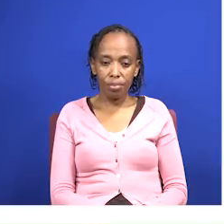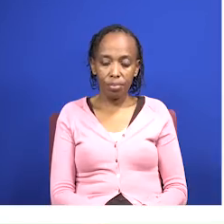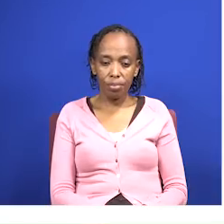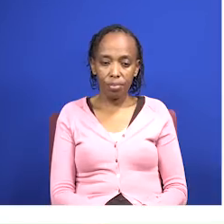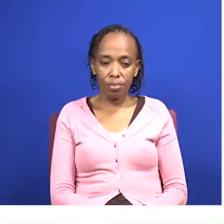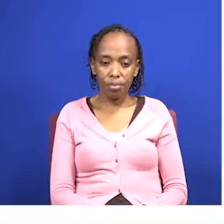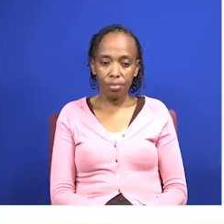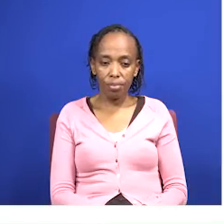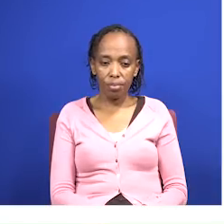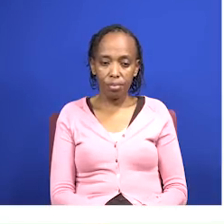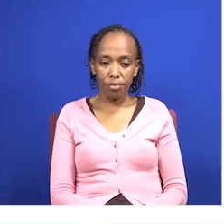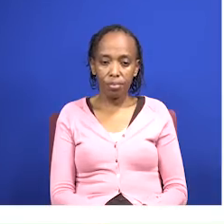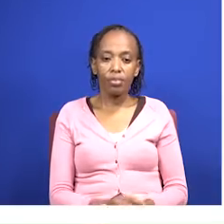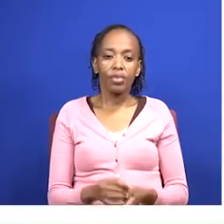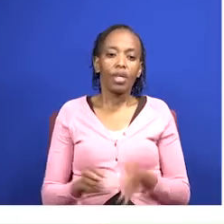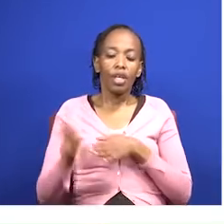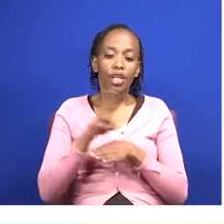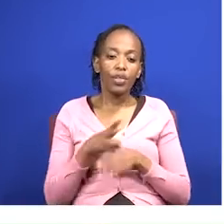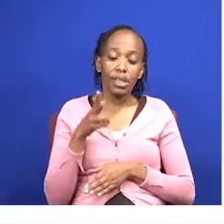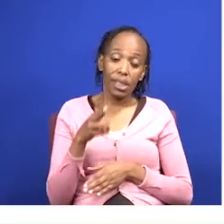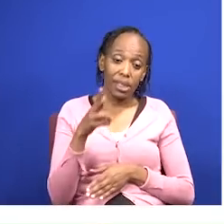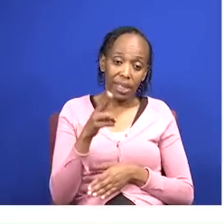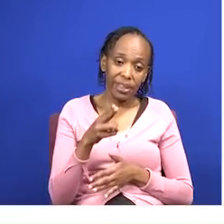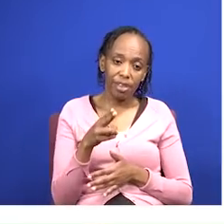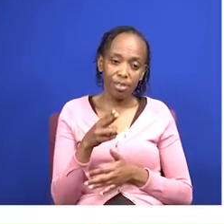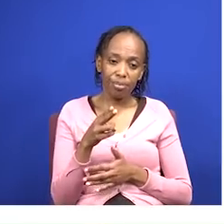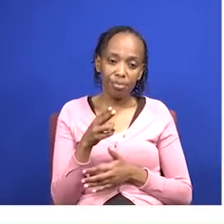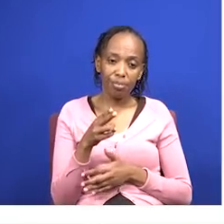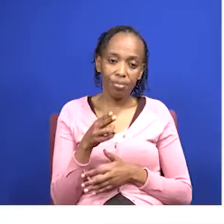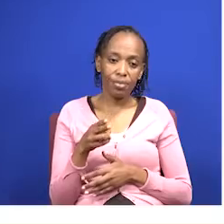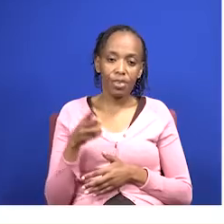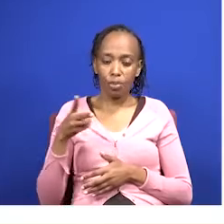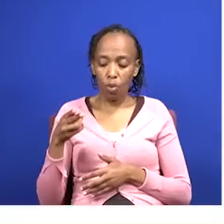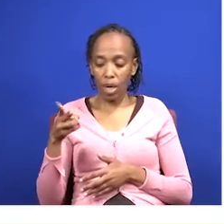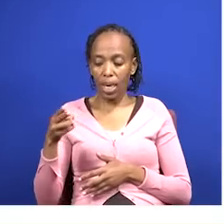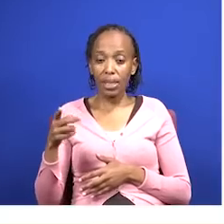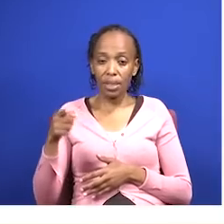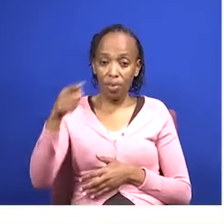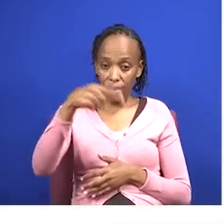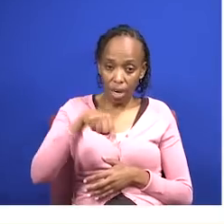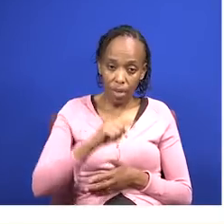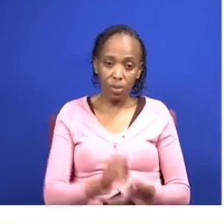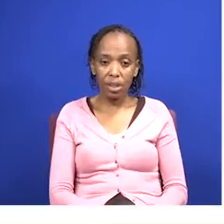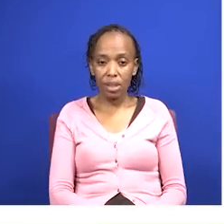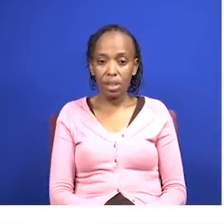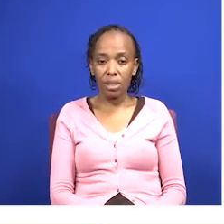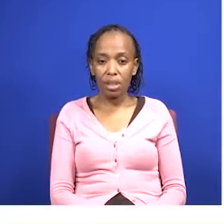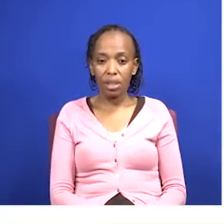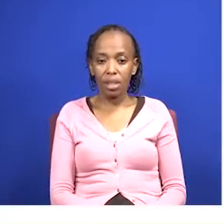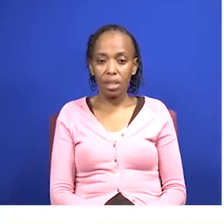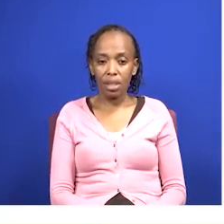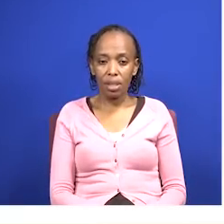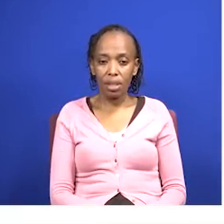like that. Use your pair of scissors to cut it all round.